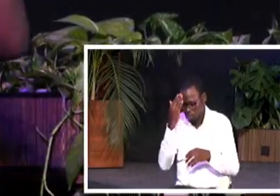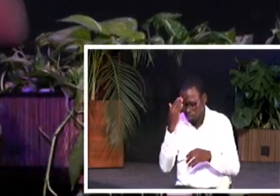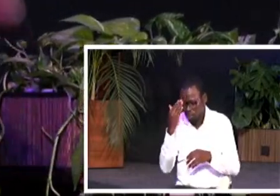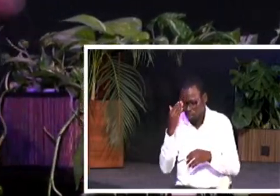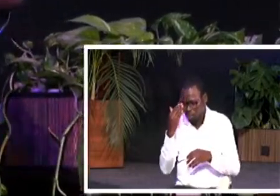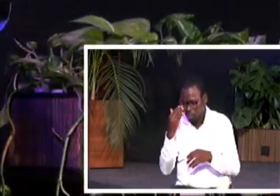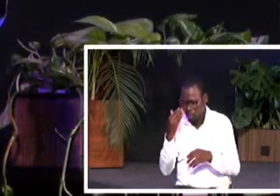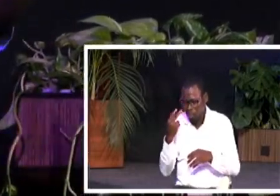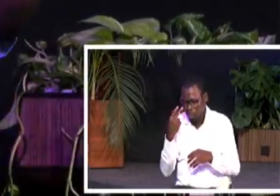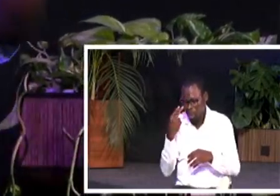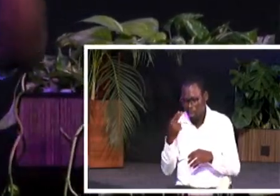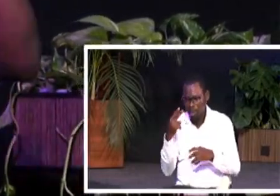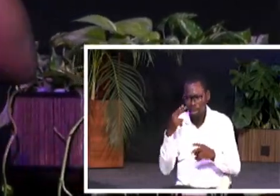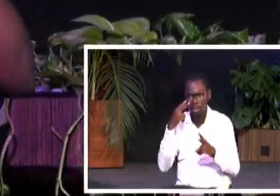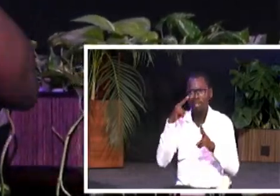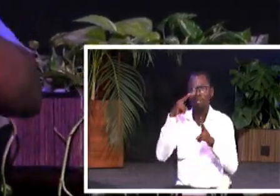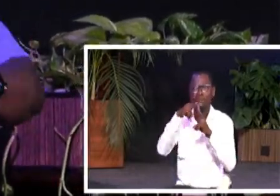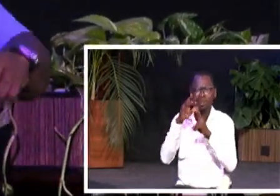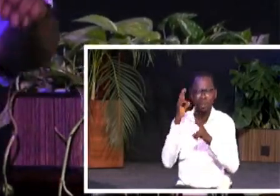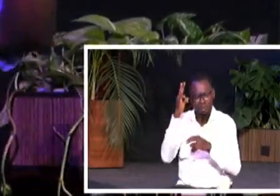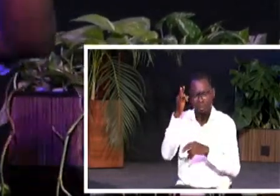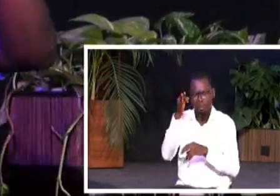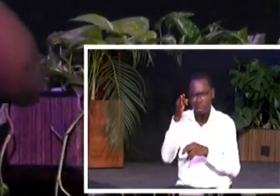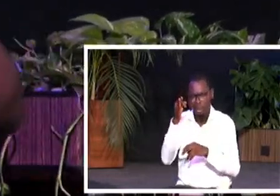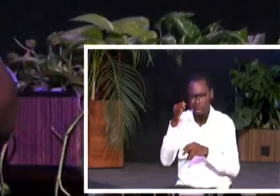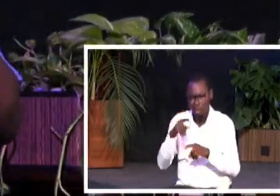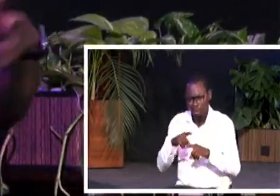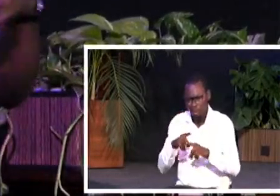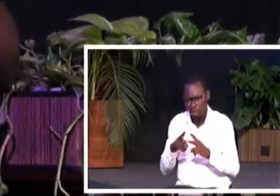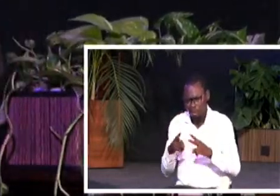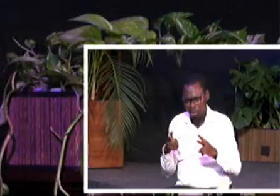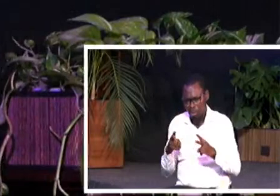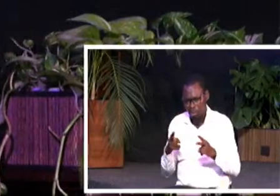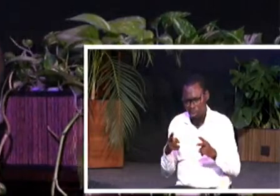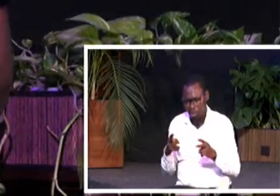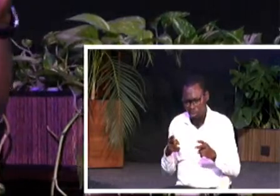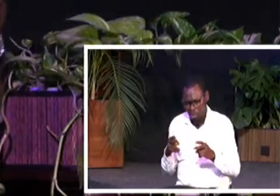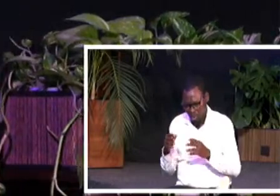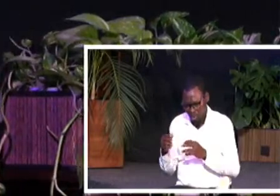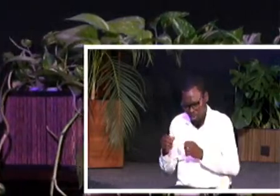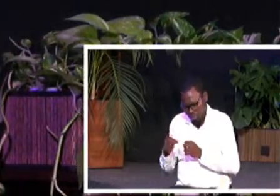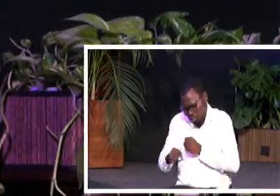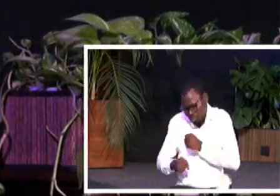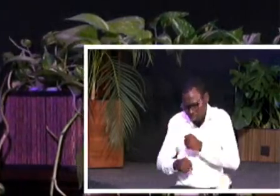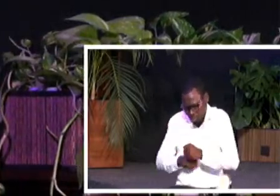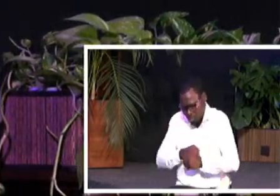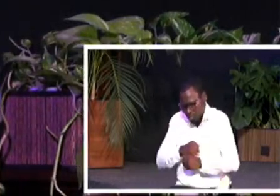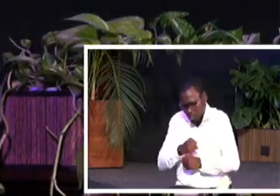the vision or the future. So you have to, you know, struggle a little bit, go through the